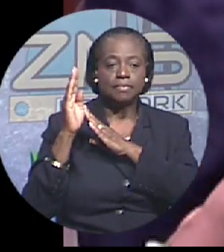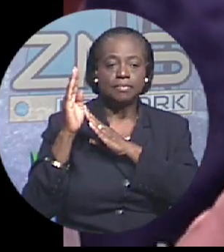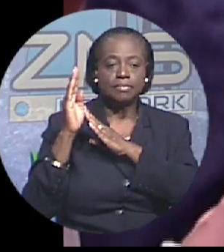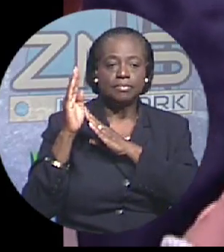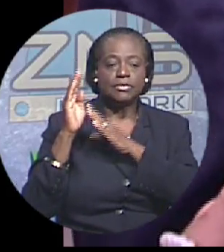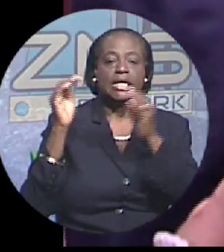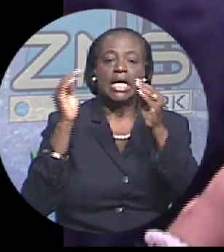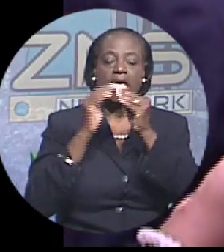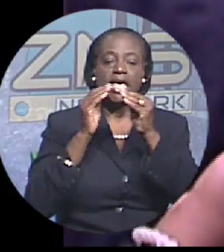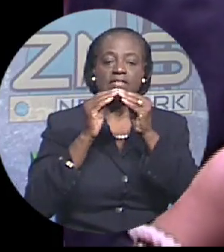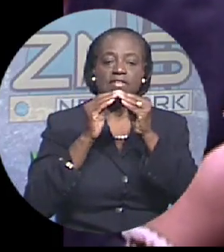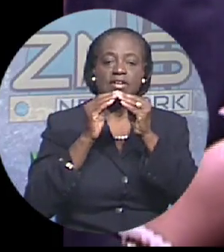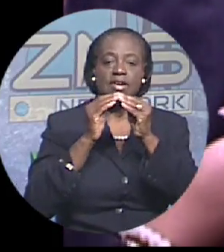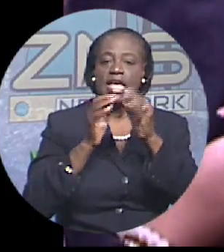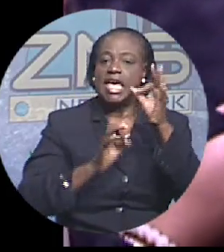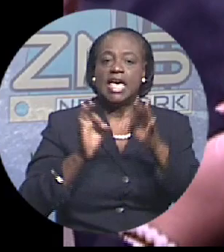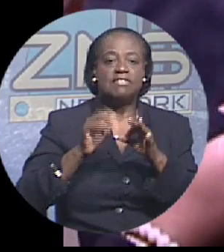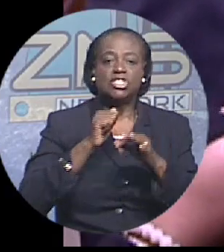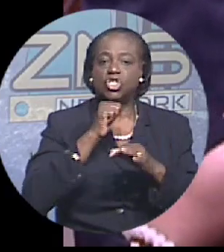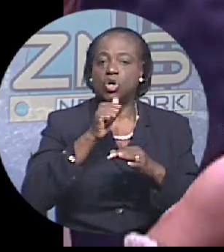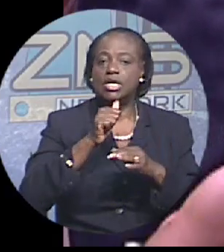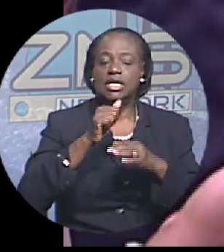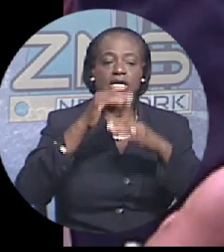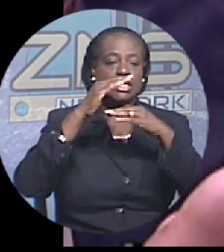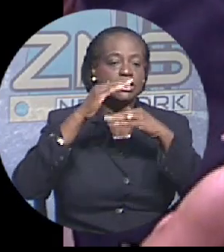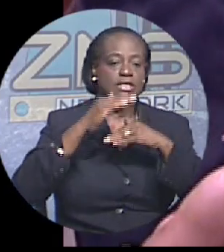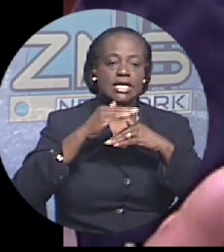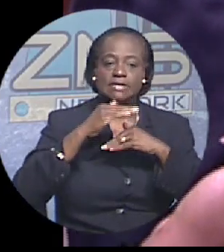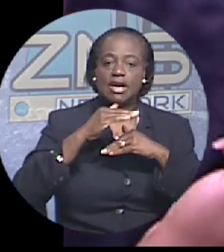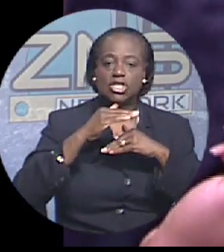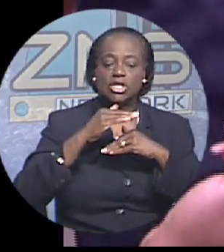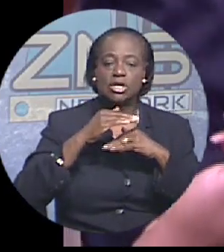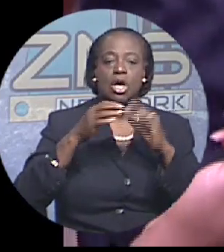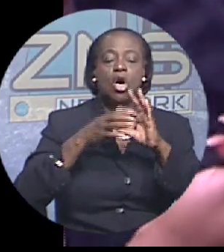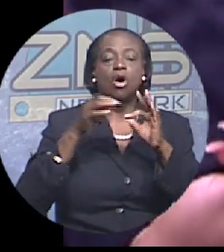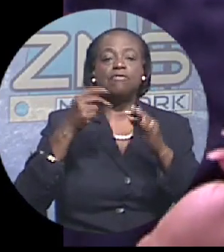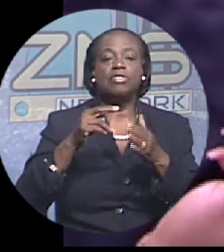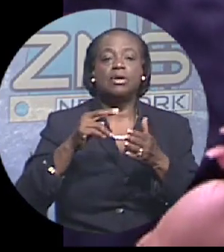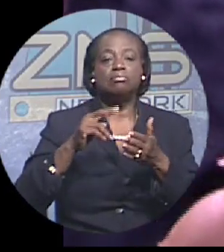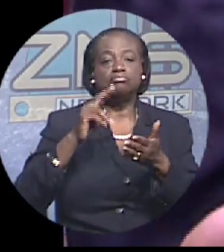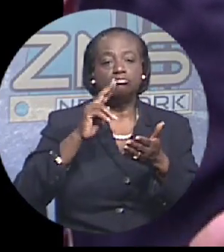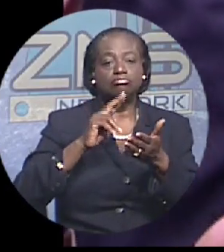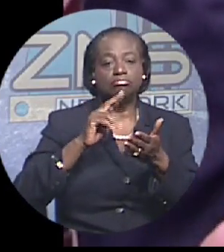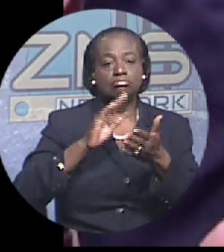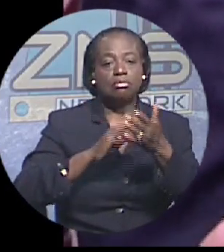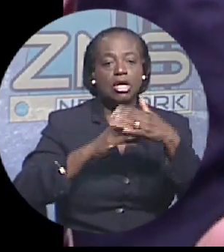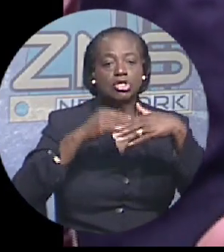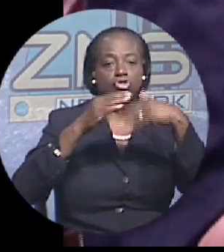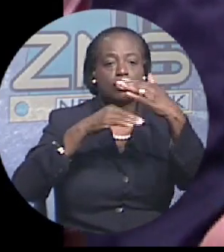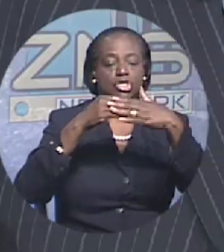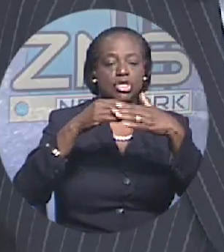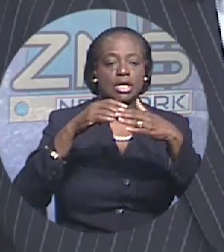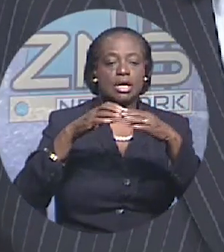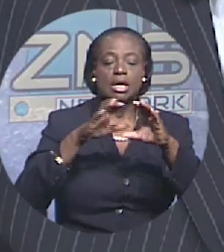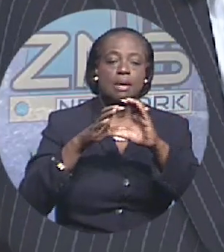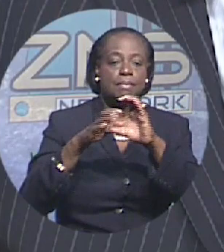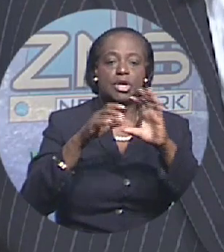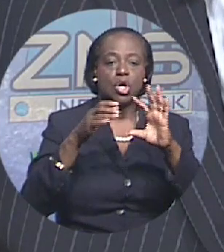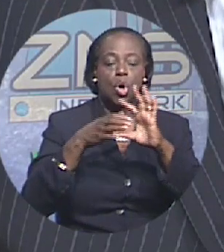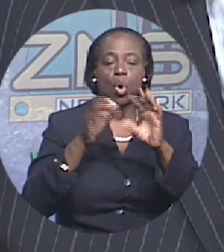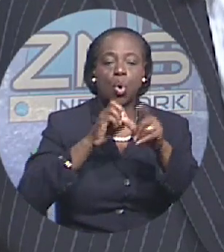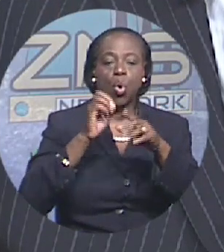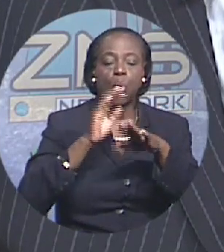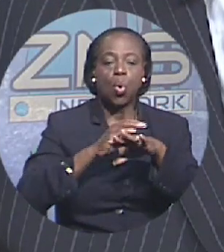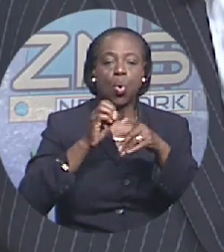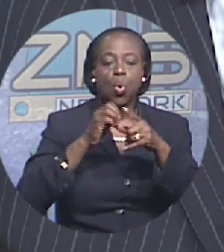even if it is not to the total satisfaction of the bank, the construction company, or the developer. From the courts,